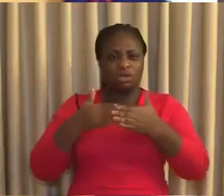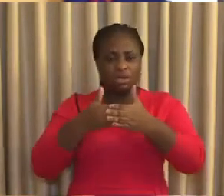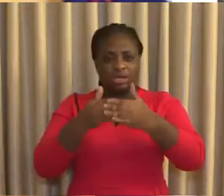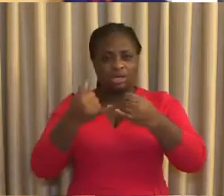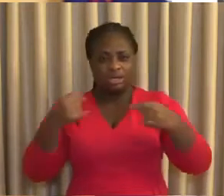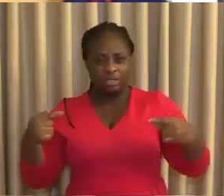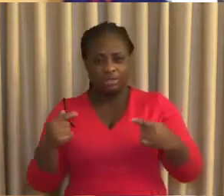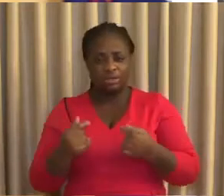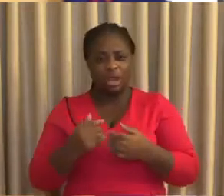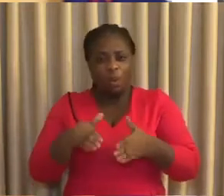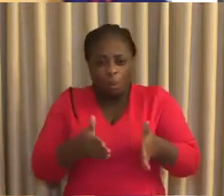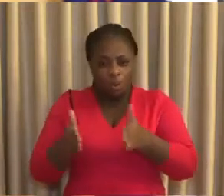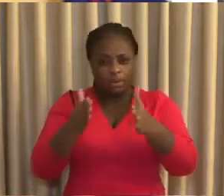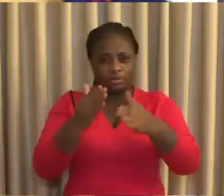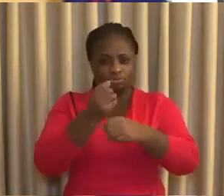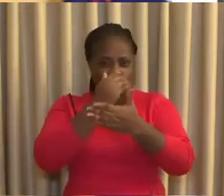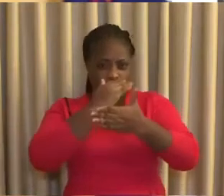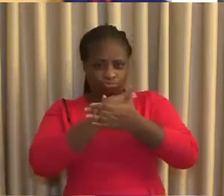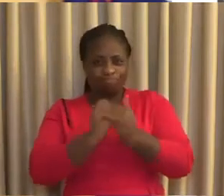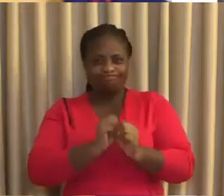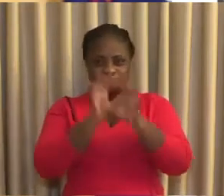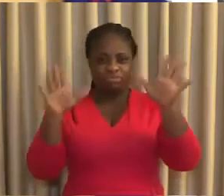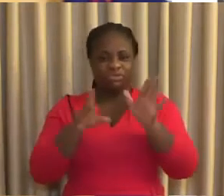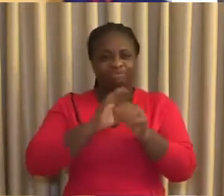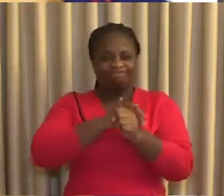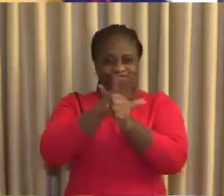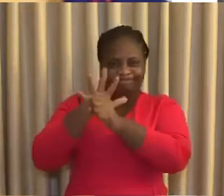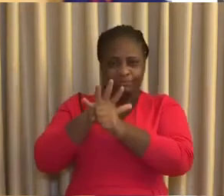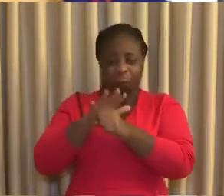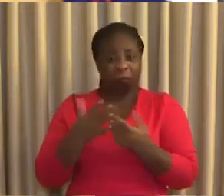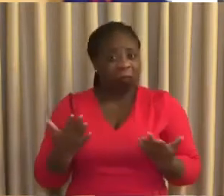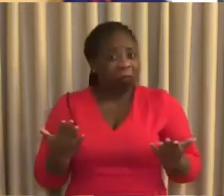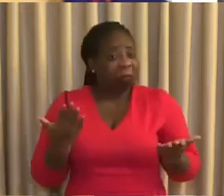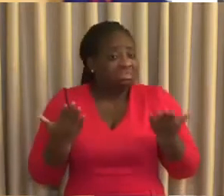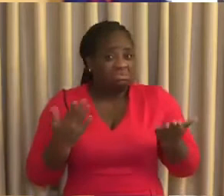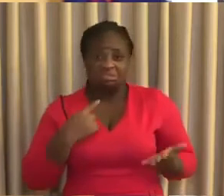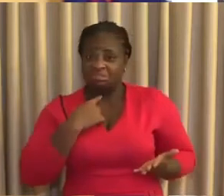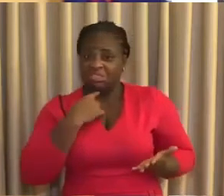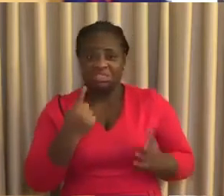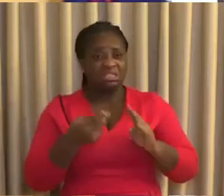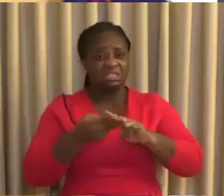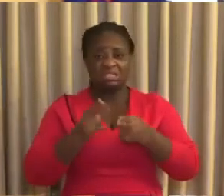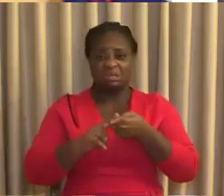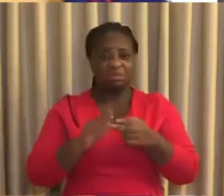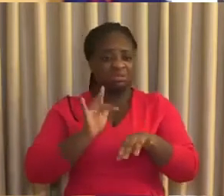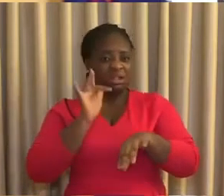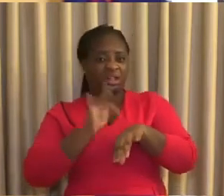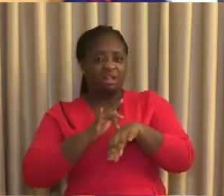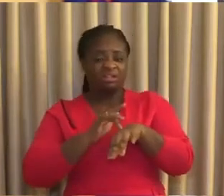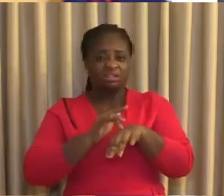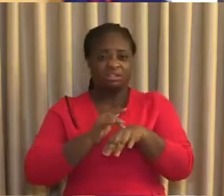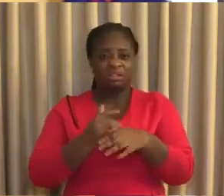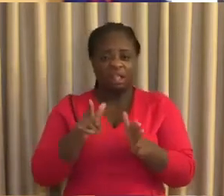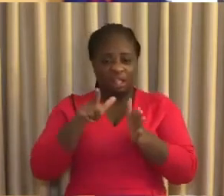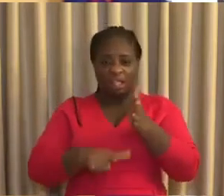effective ways of combating the pandemic. Even though it may be said that the number of our infections is still relatively